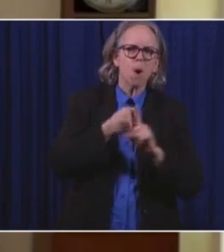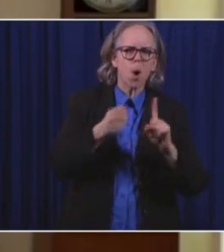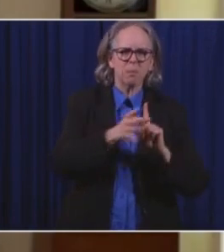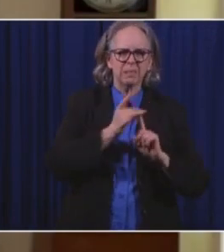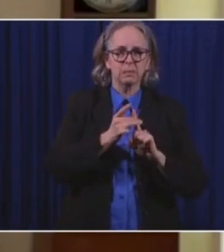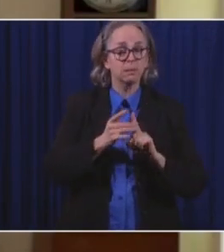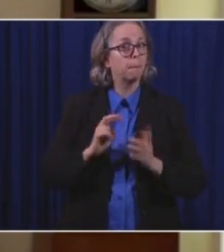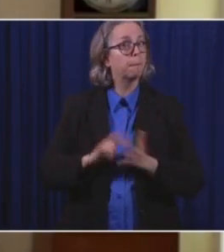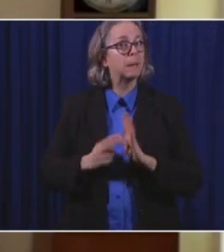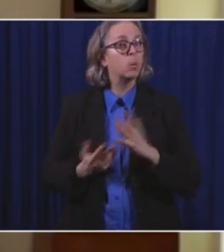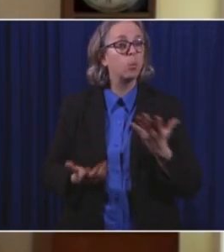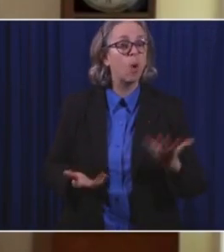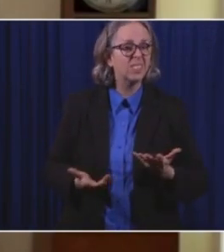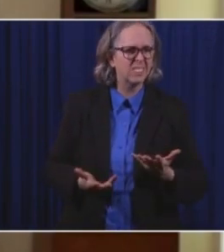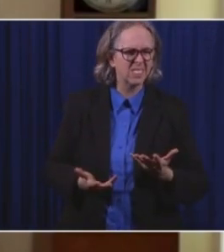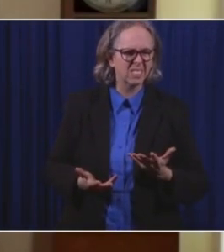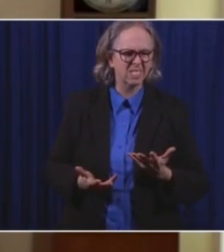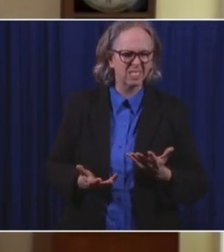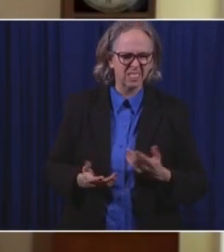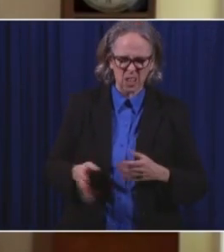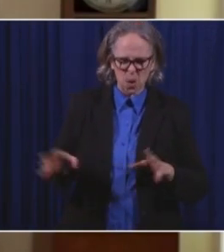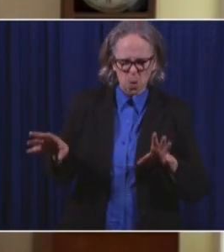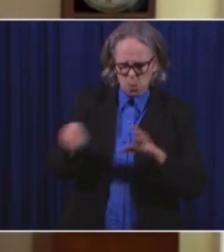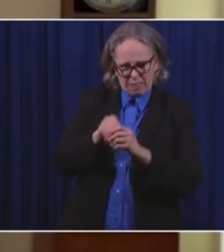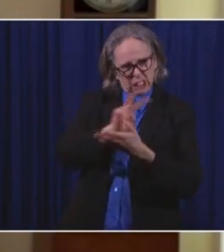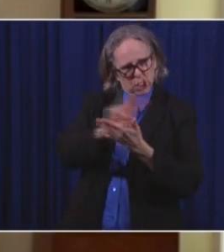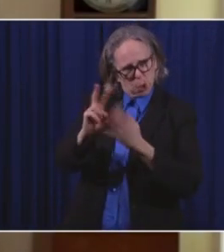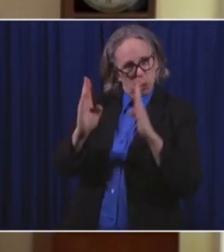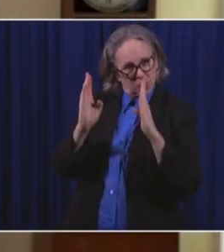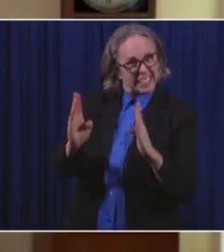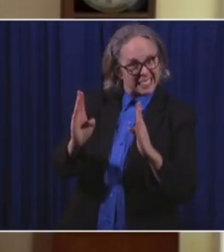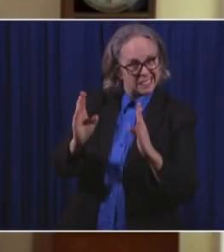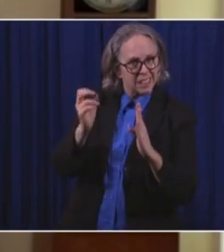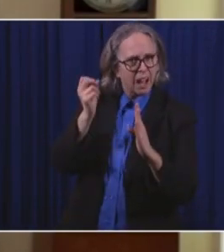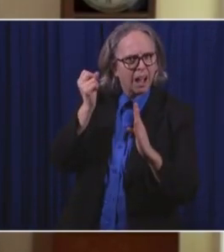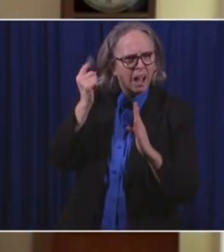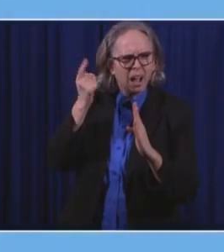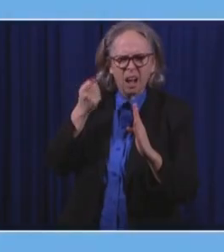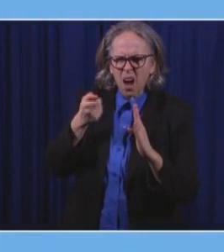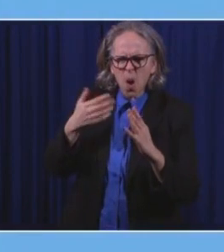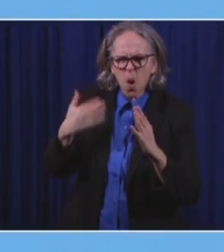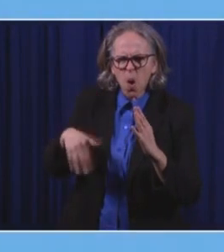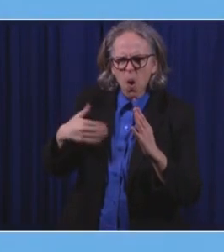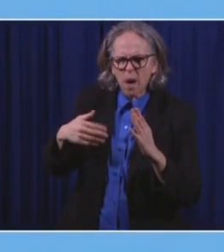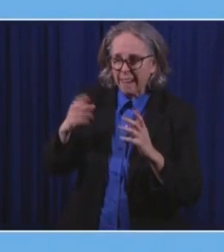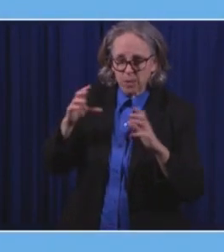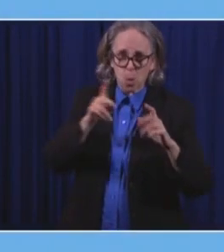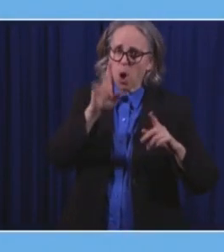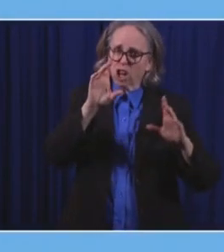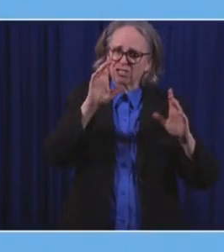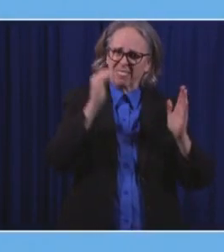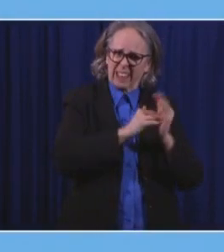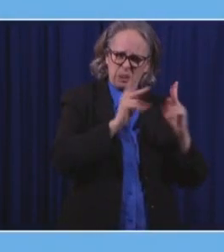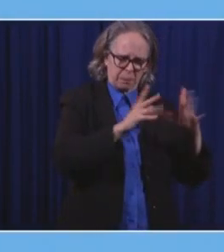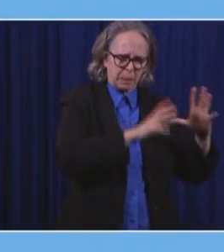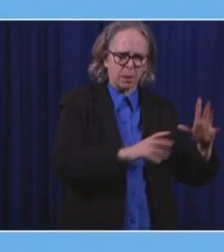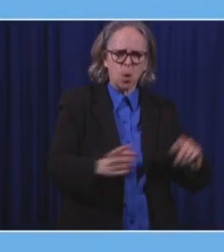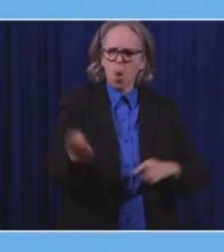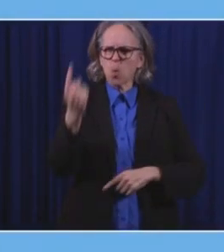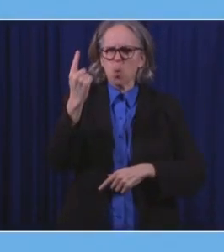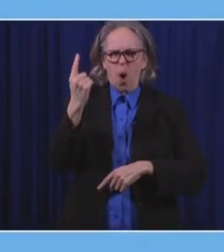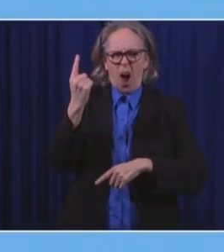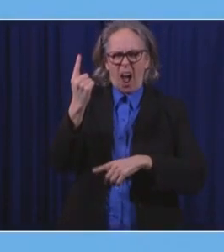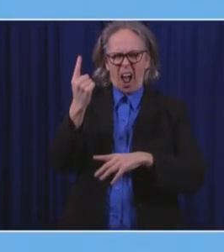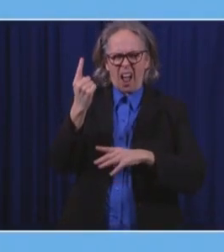2 weeks, 1 out of every 100 people in that county has been diagnosed and